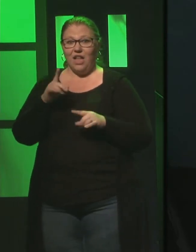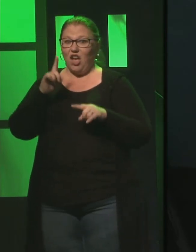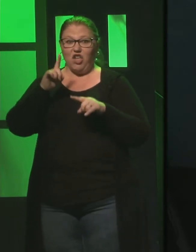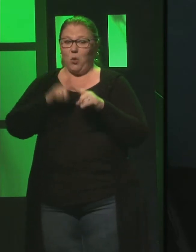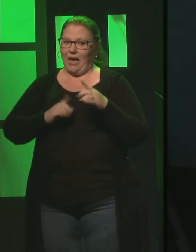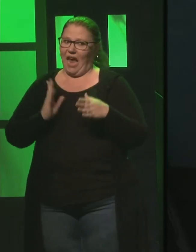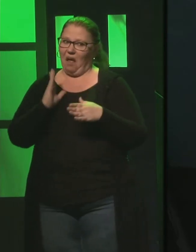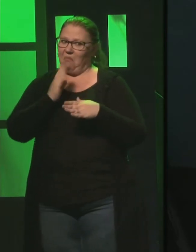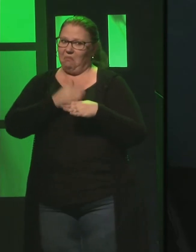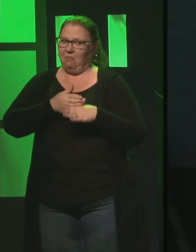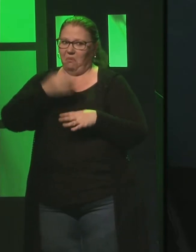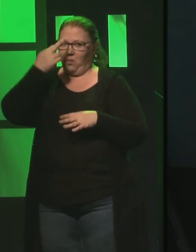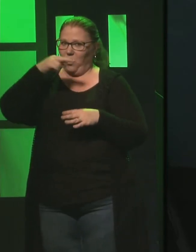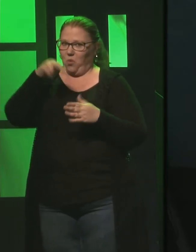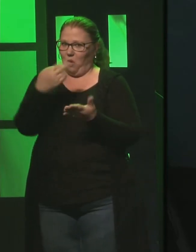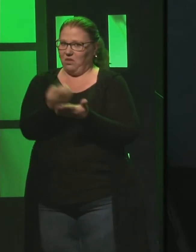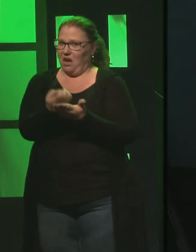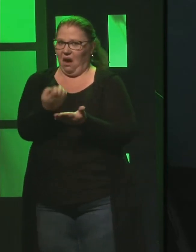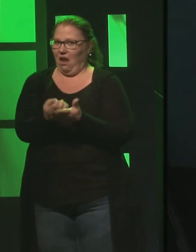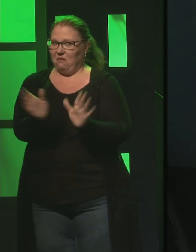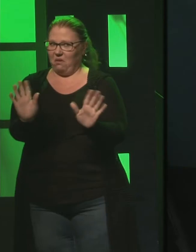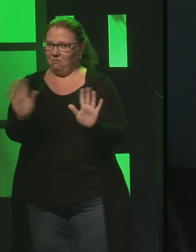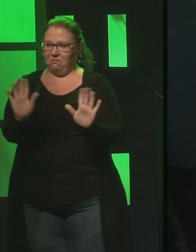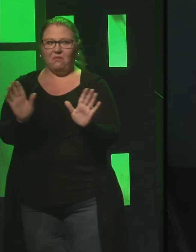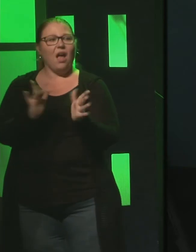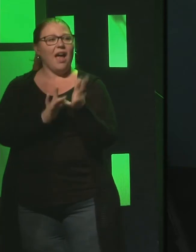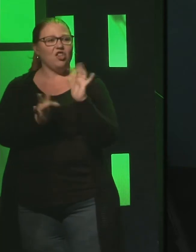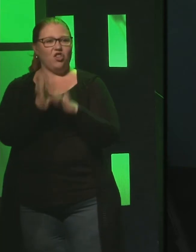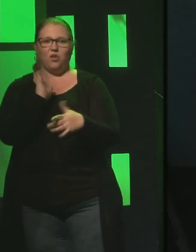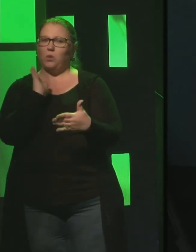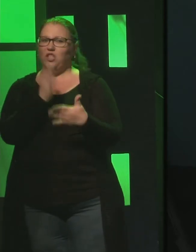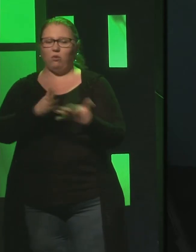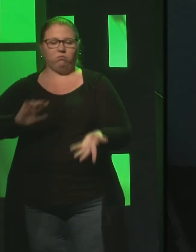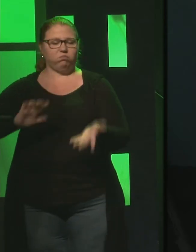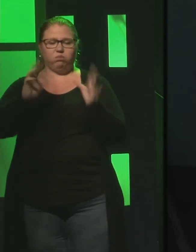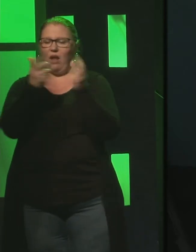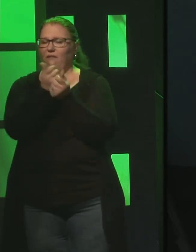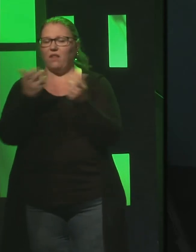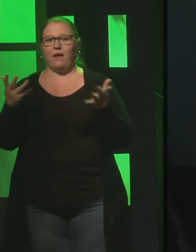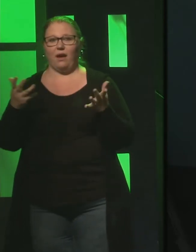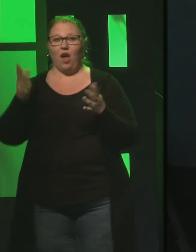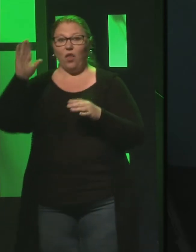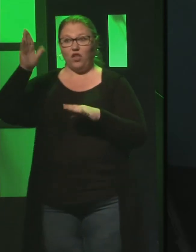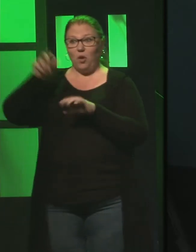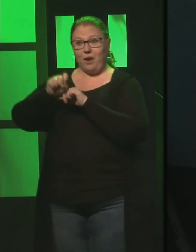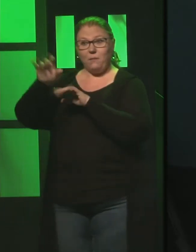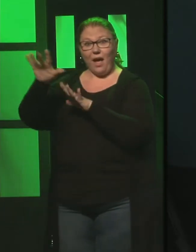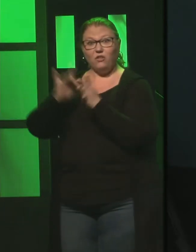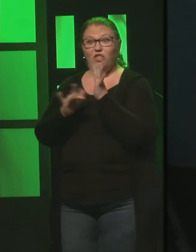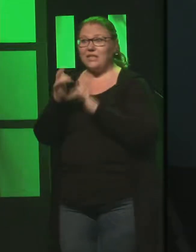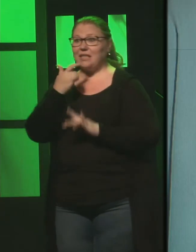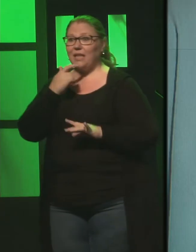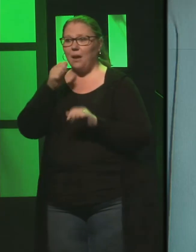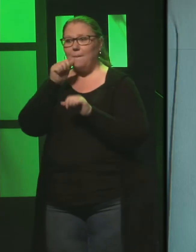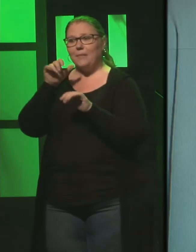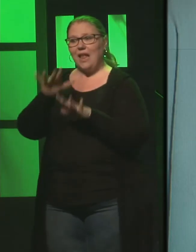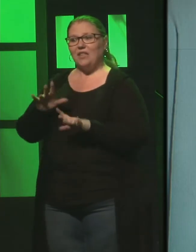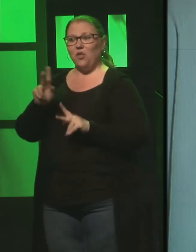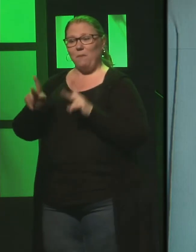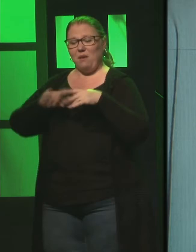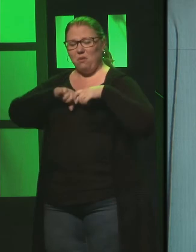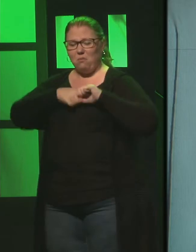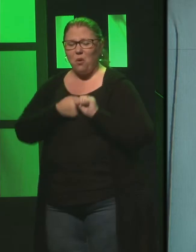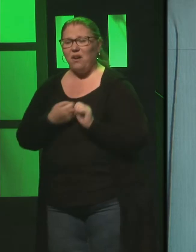Rome's pocketbook. And Jesus was disrupting everything. Because Jesus at the Sermon on the Mount, he would say things like, blessed are the